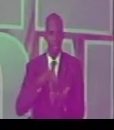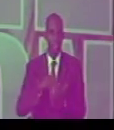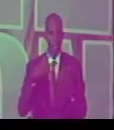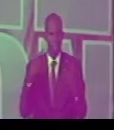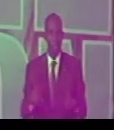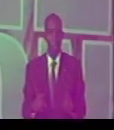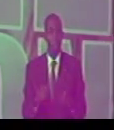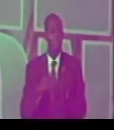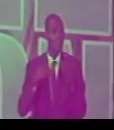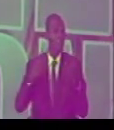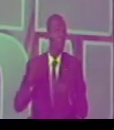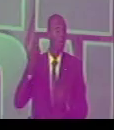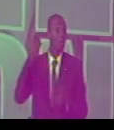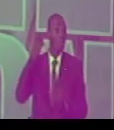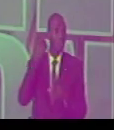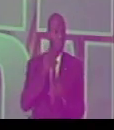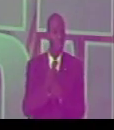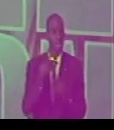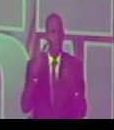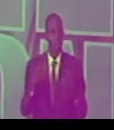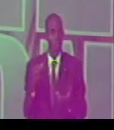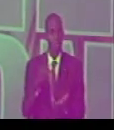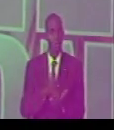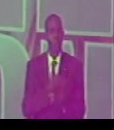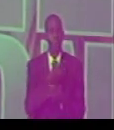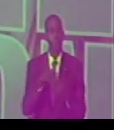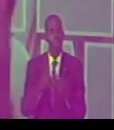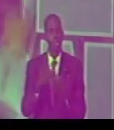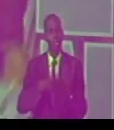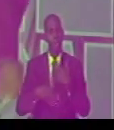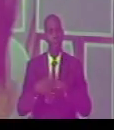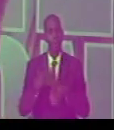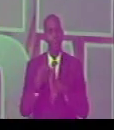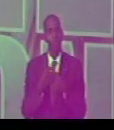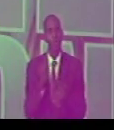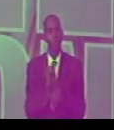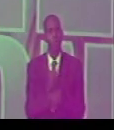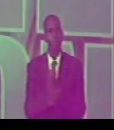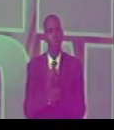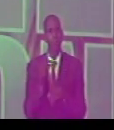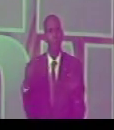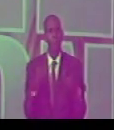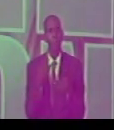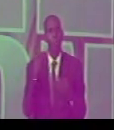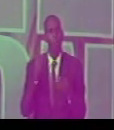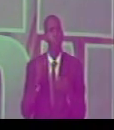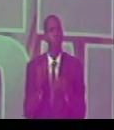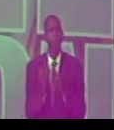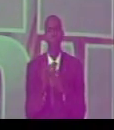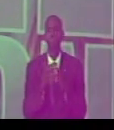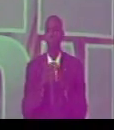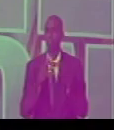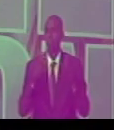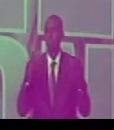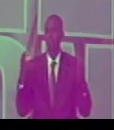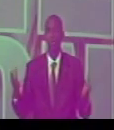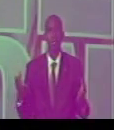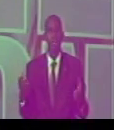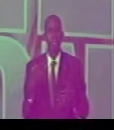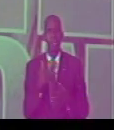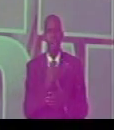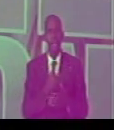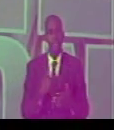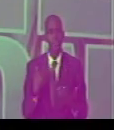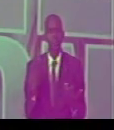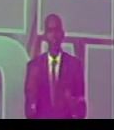healed. So this year again, same thing happened again, same September that happened last year. So when I came back from work, the pain was too much.